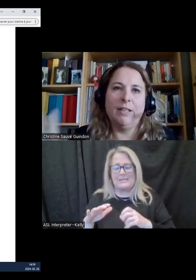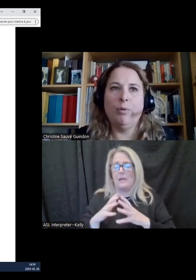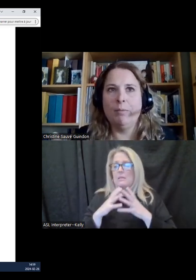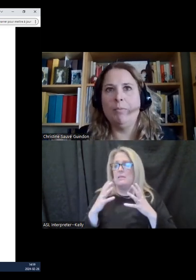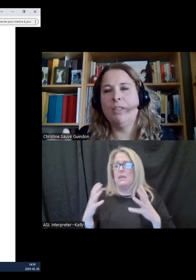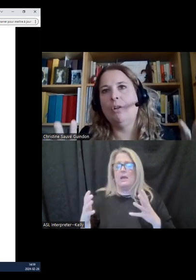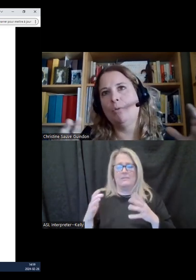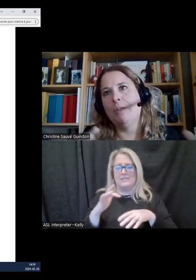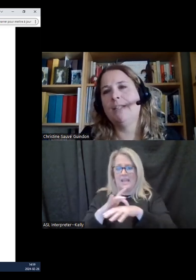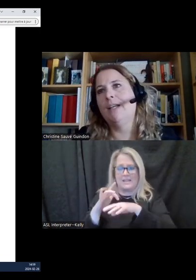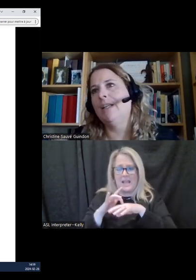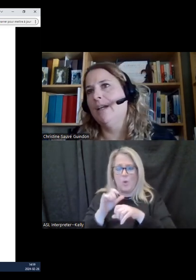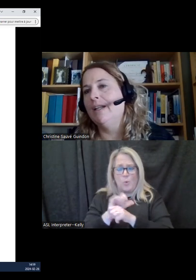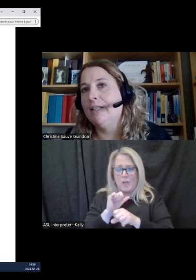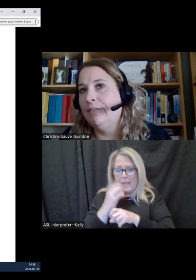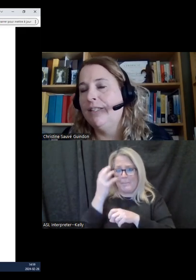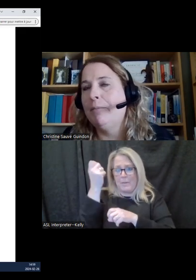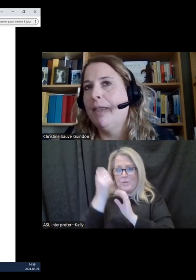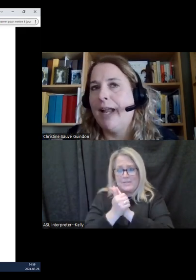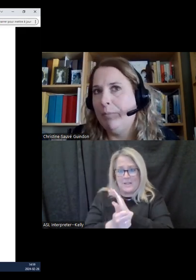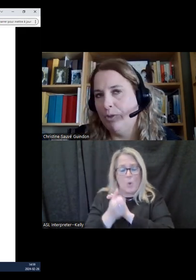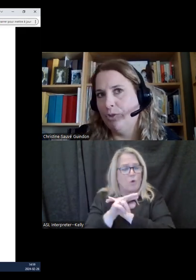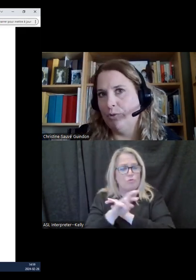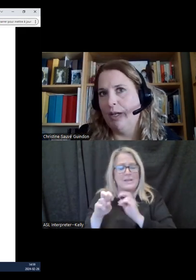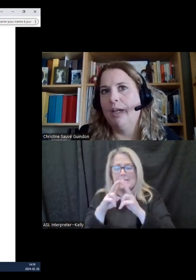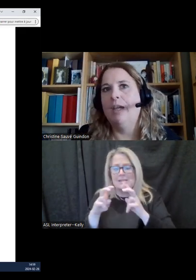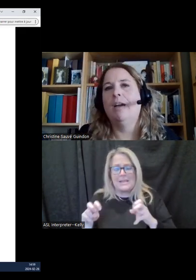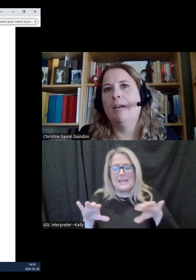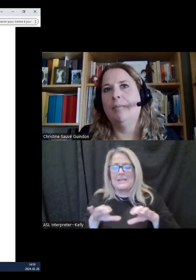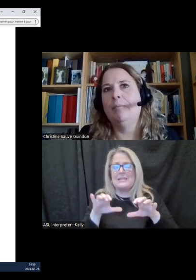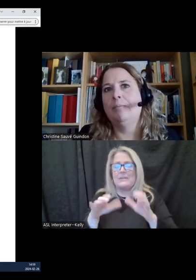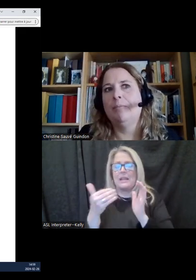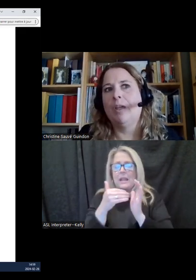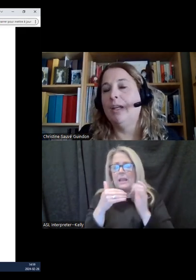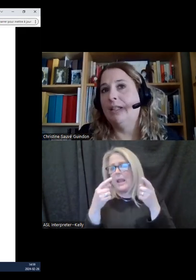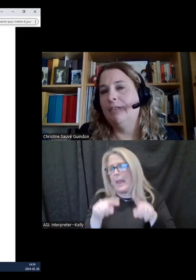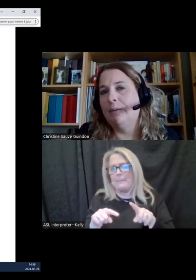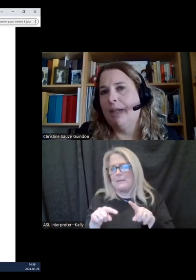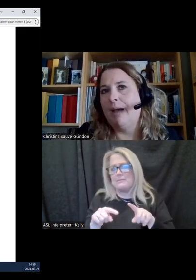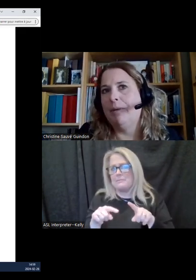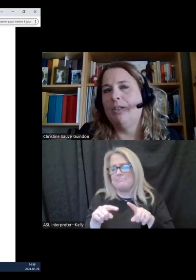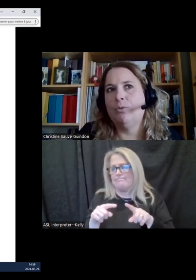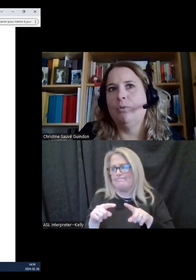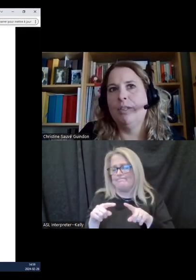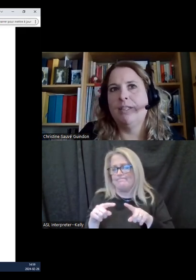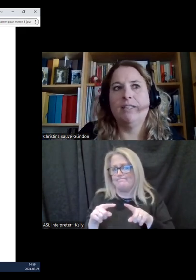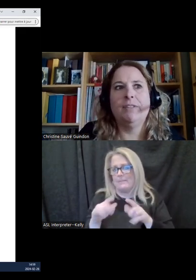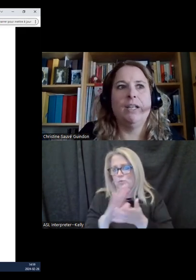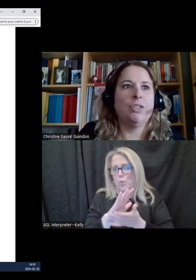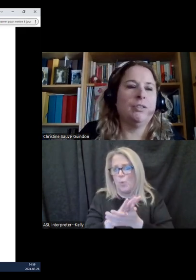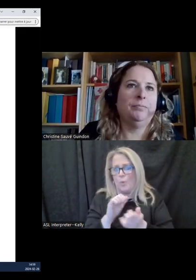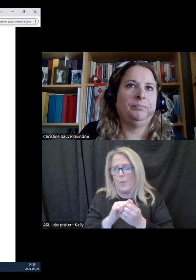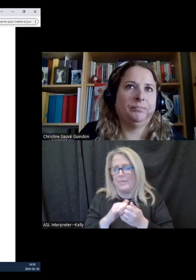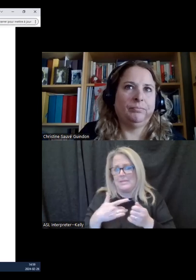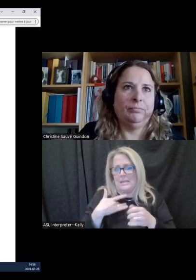Reassess a whole wad of tactile working memory scale, or reassess an activity, something that happened during an activity, something that happened at school with sense of